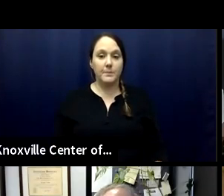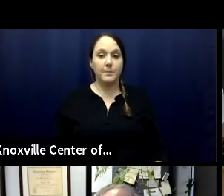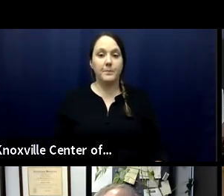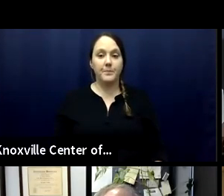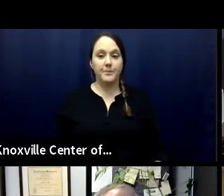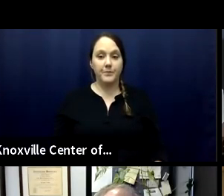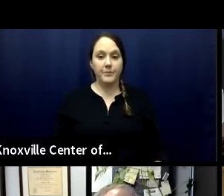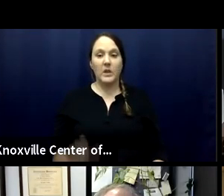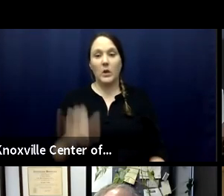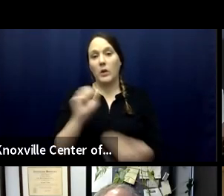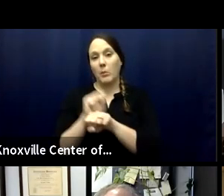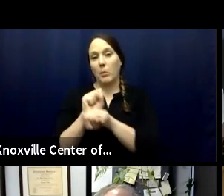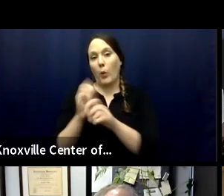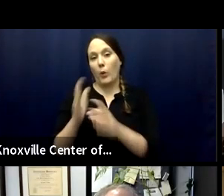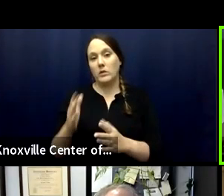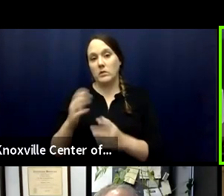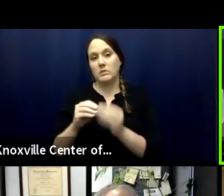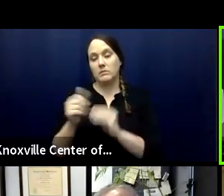predominantly employees.